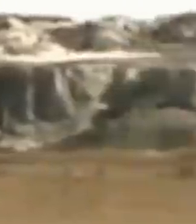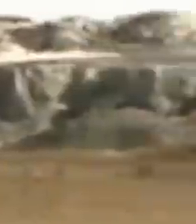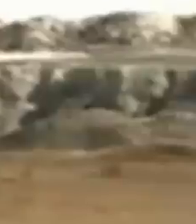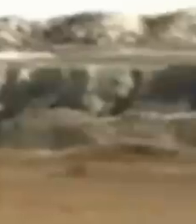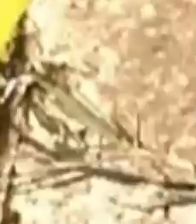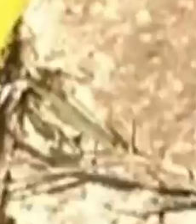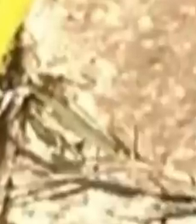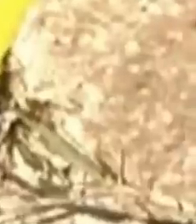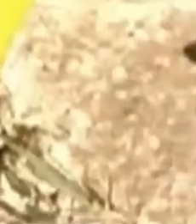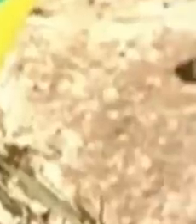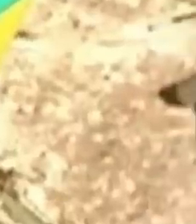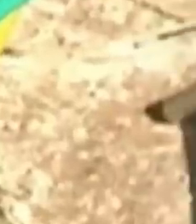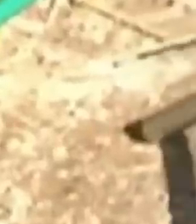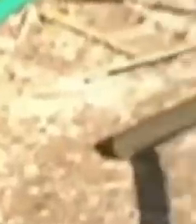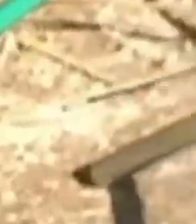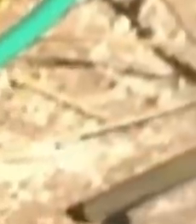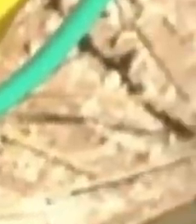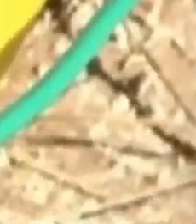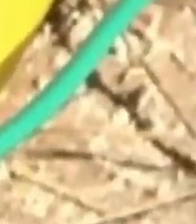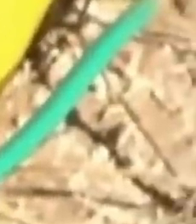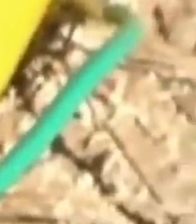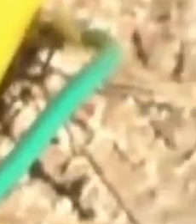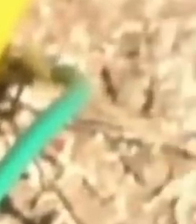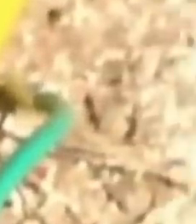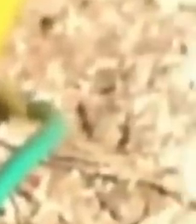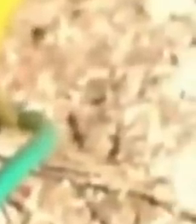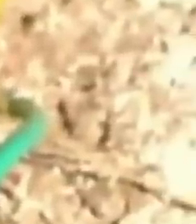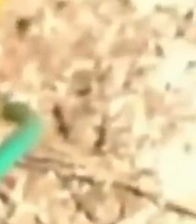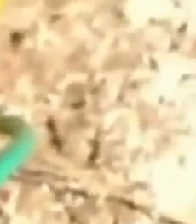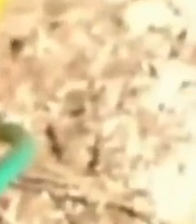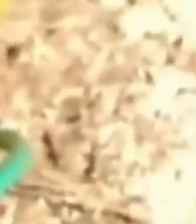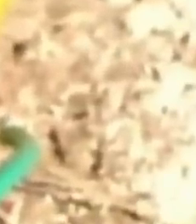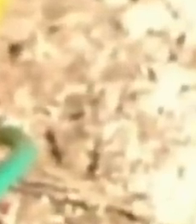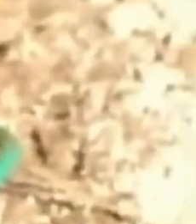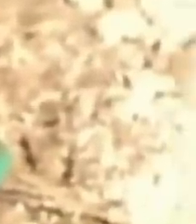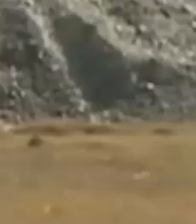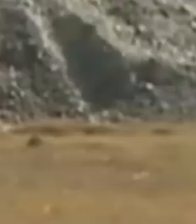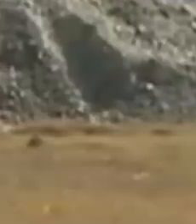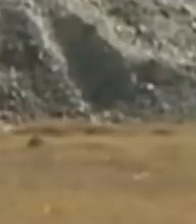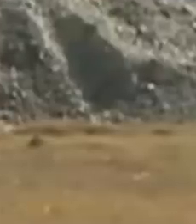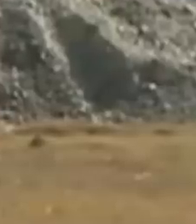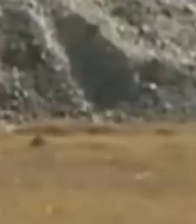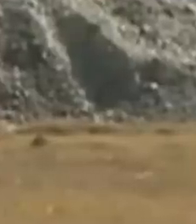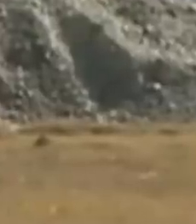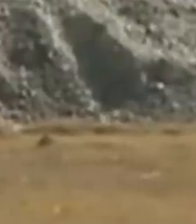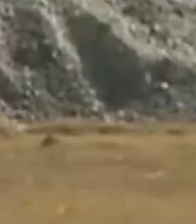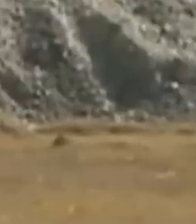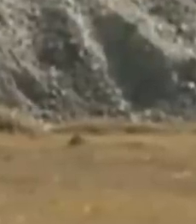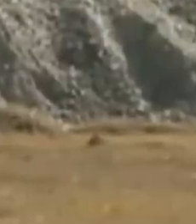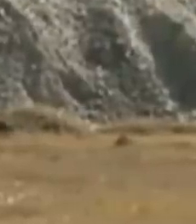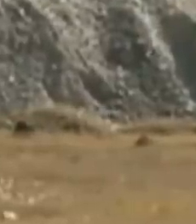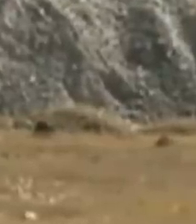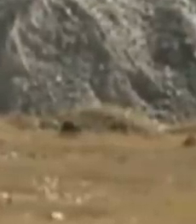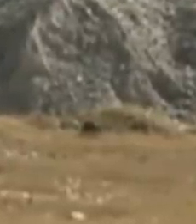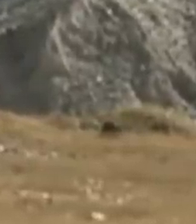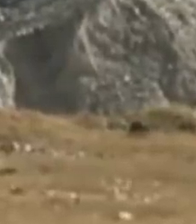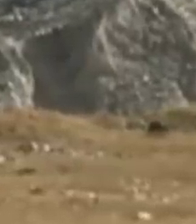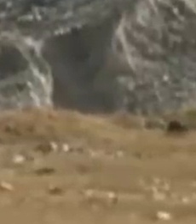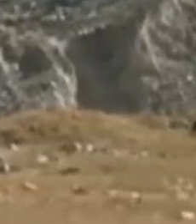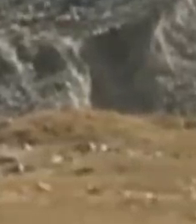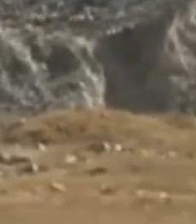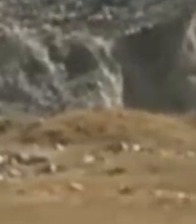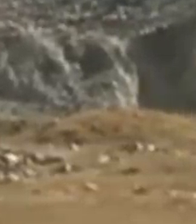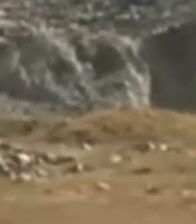to show the impact of it because there were nearby informal settlements. So in essence, what you're saying is it's easily accessible. It's easily